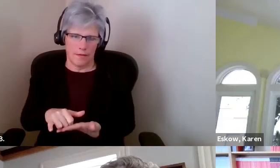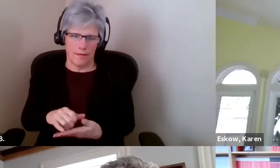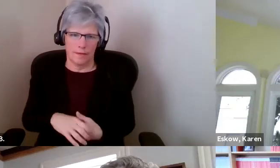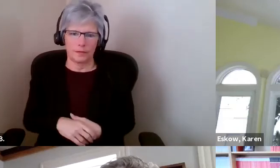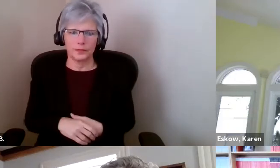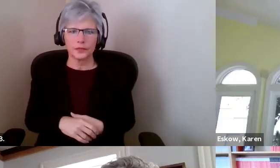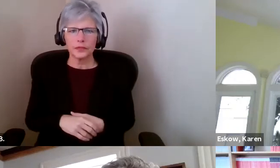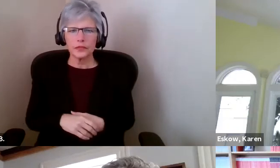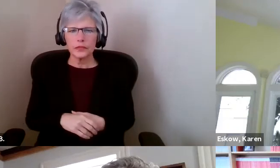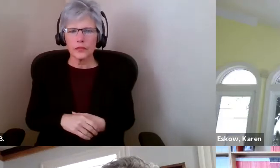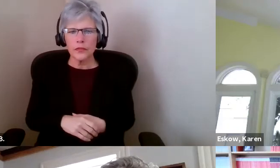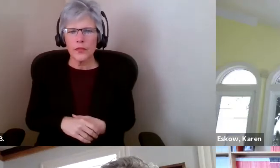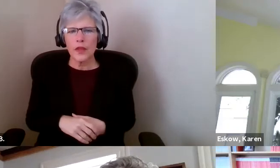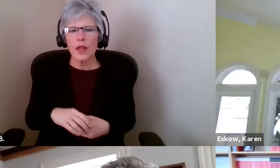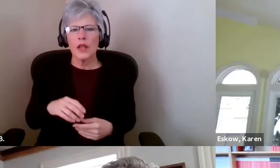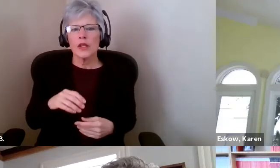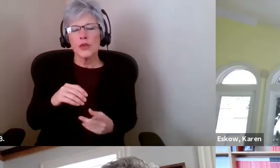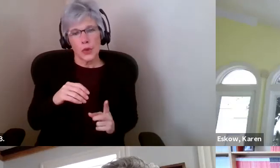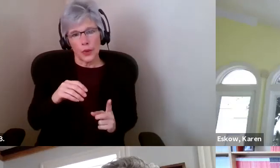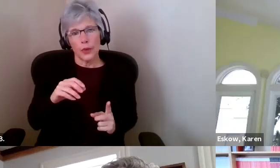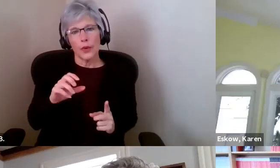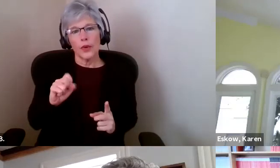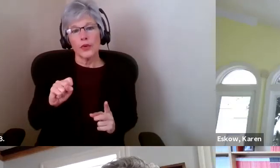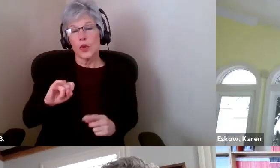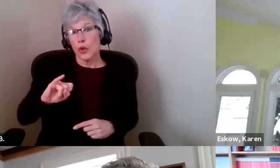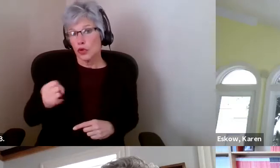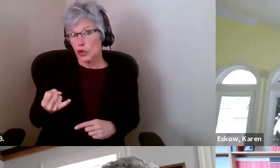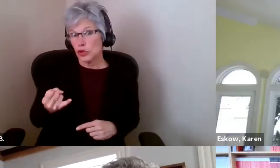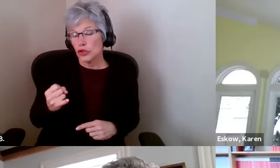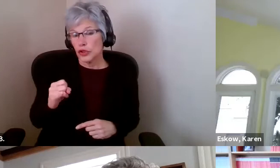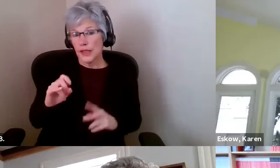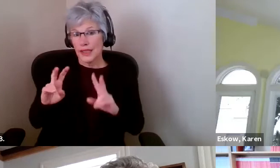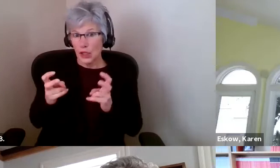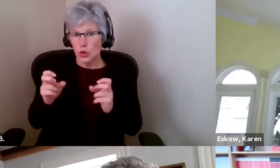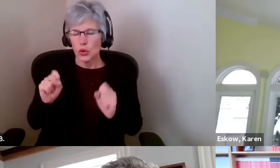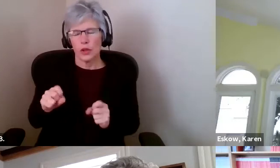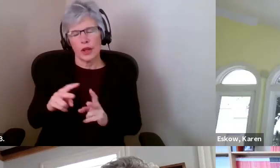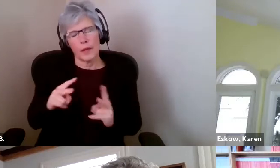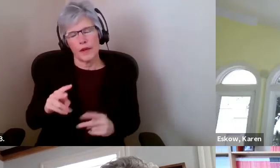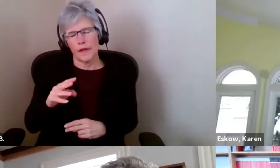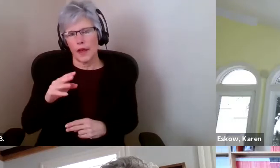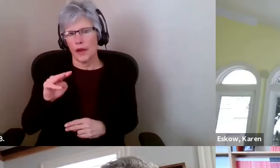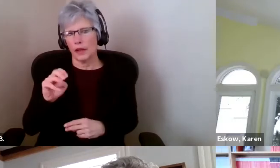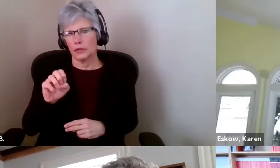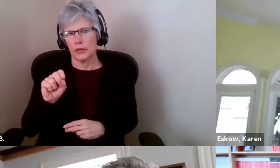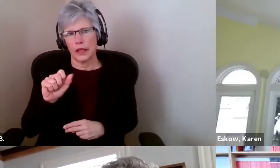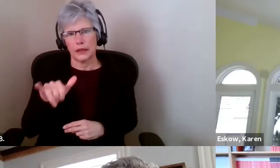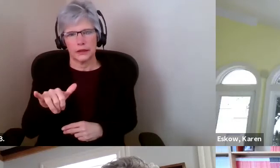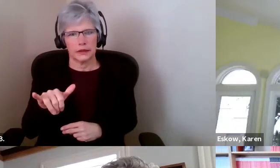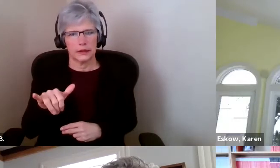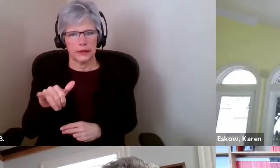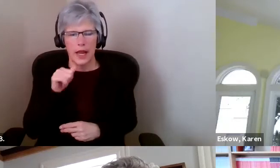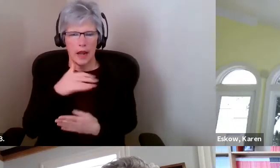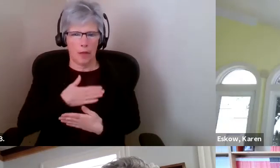those podcasts. Social justice, though, issues can be very messy and very unpleasant for many people to hear.